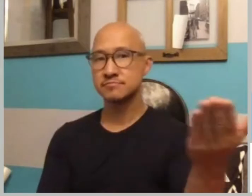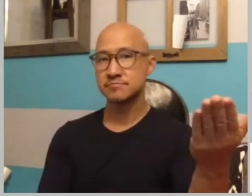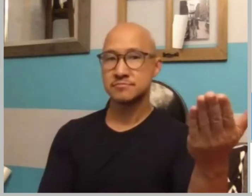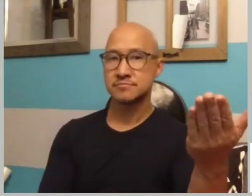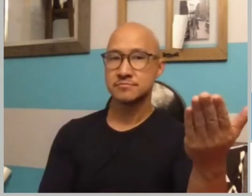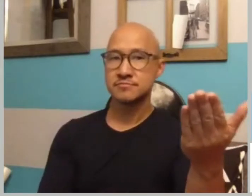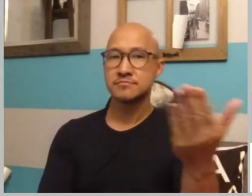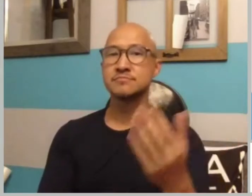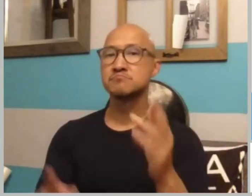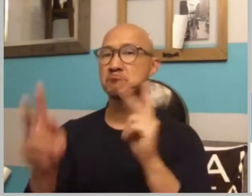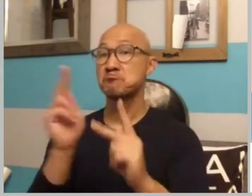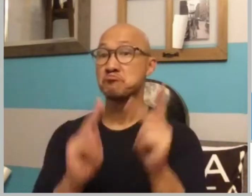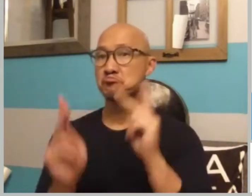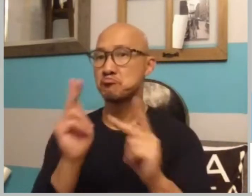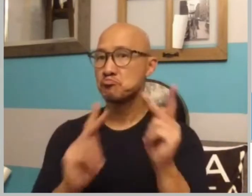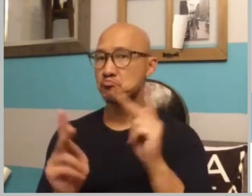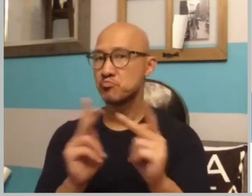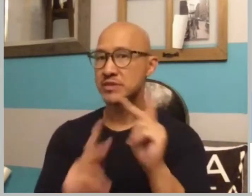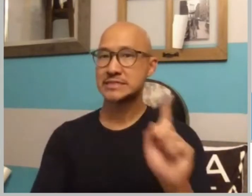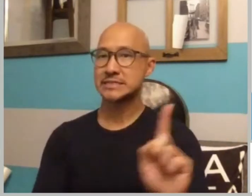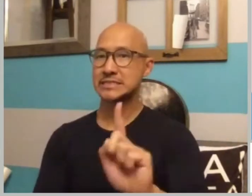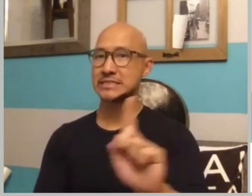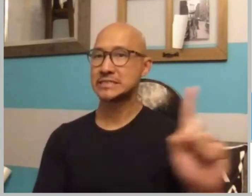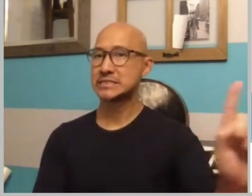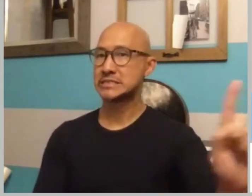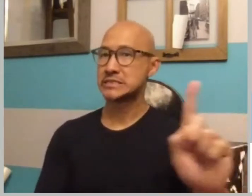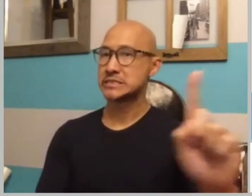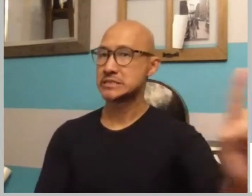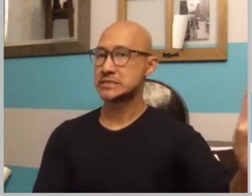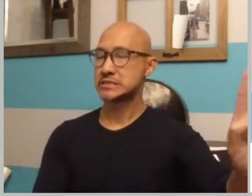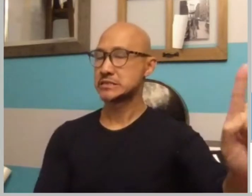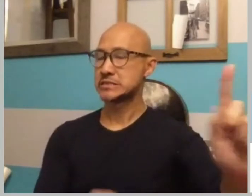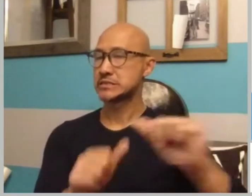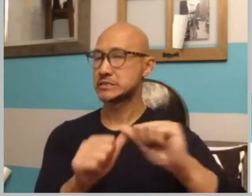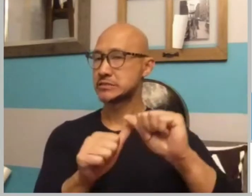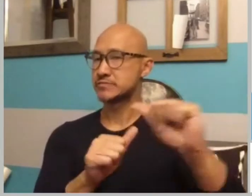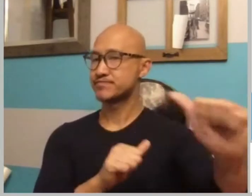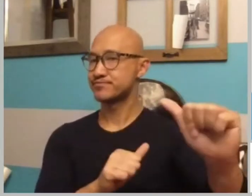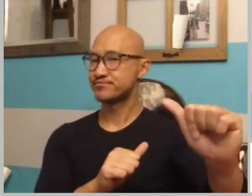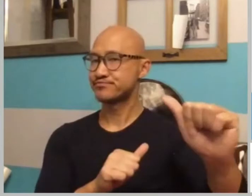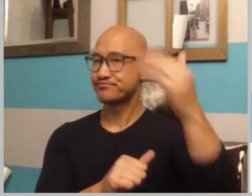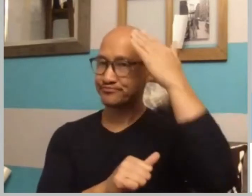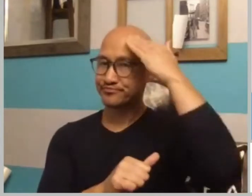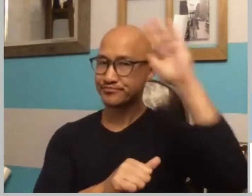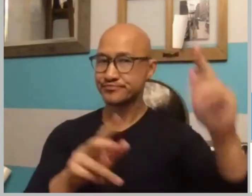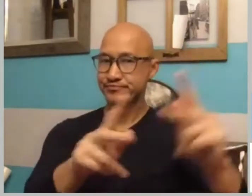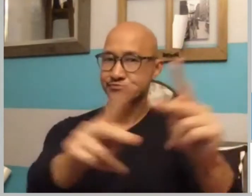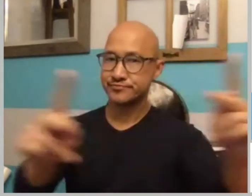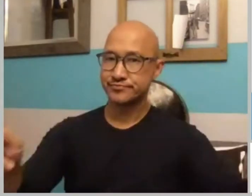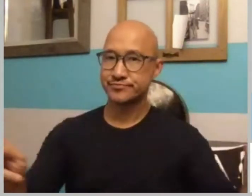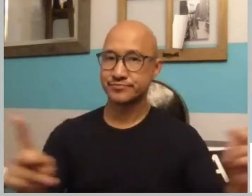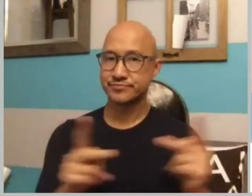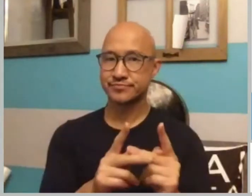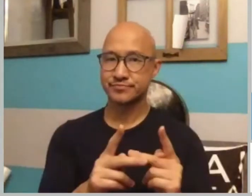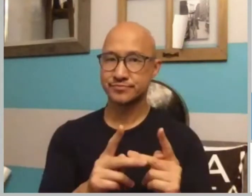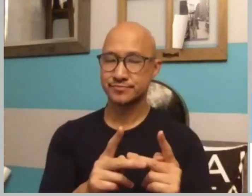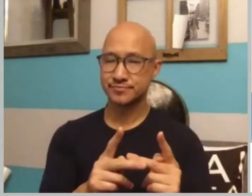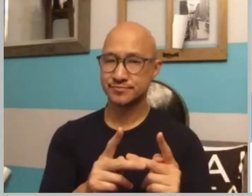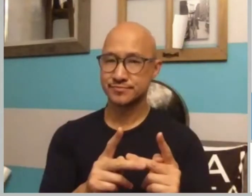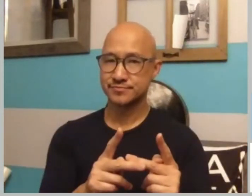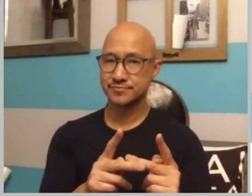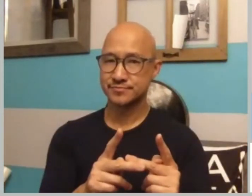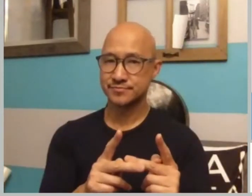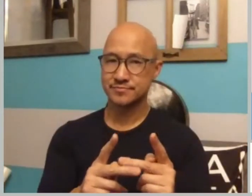in Asia Minor. Right. So I had to go back and look that up. And, 1 Peter 1:1, it says, "To those who